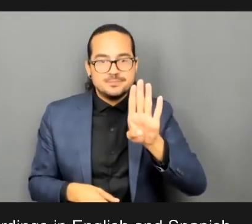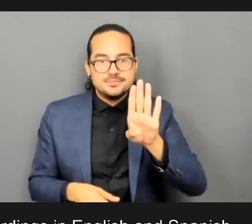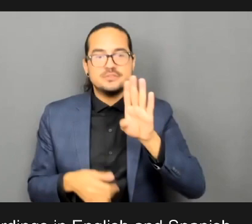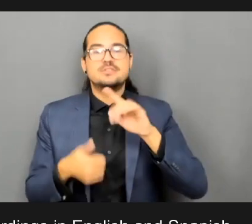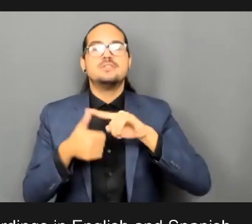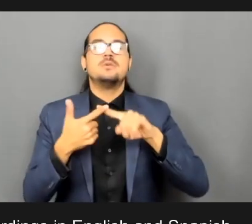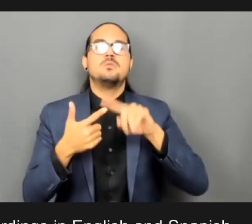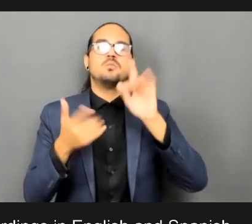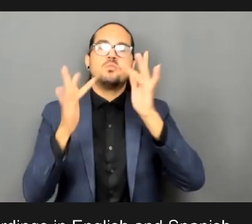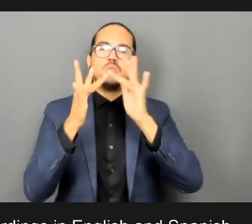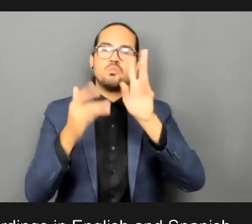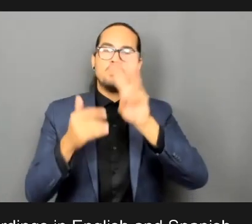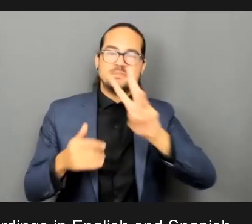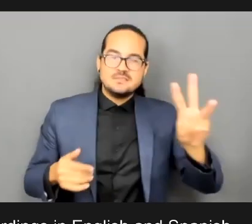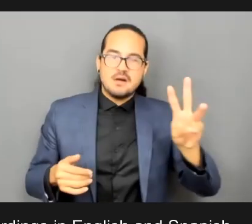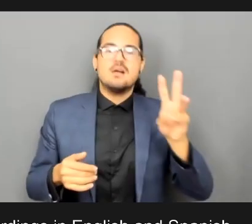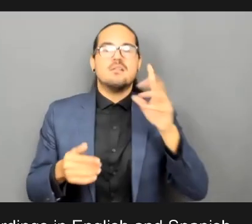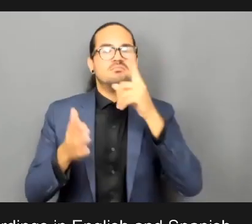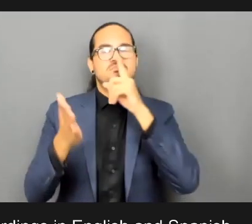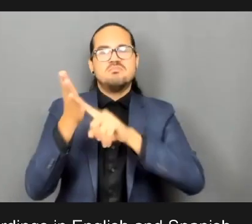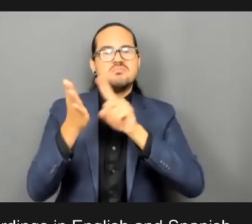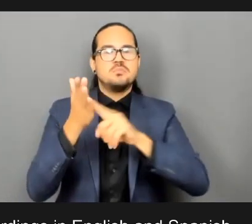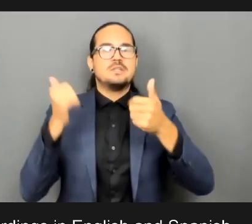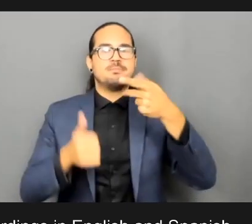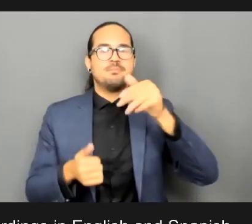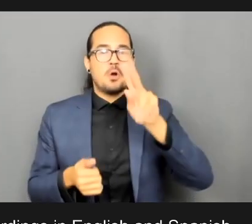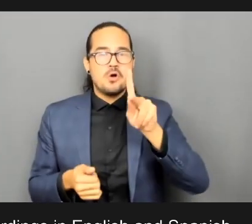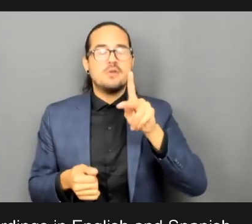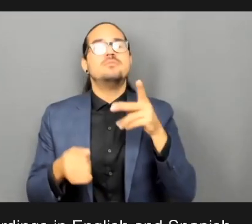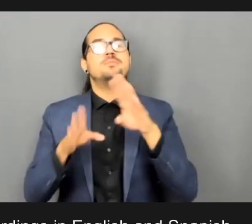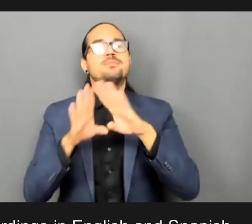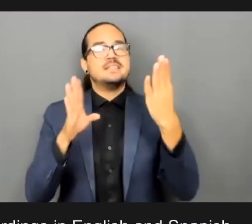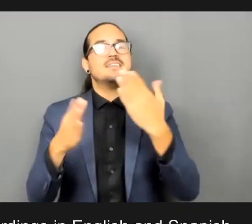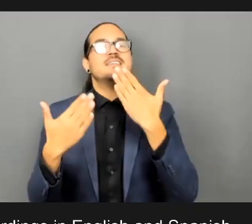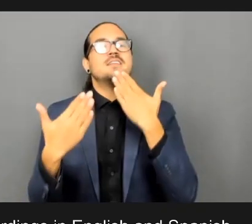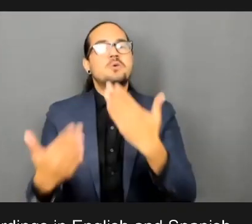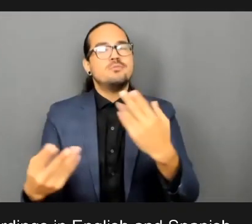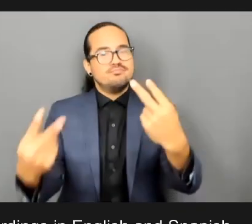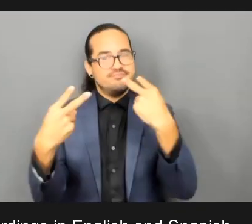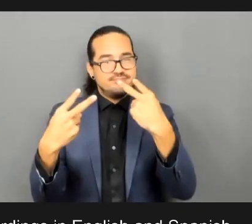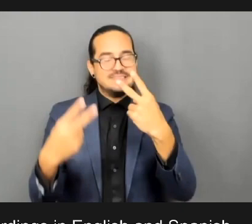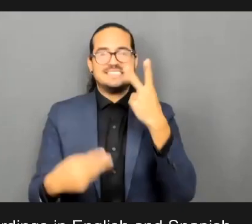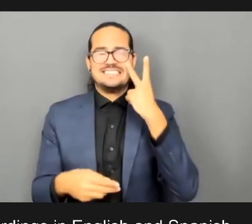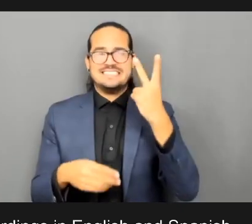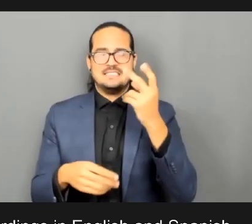us. We'll see you on Saturday.